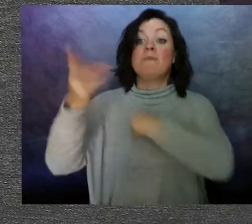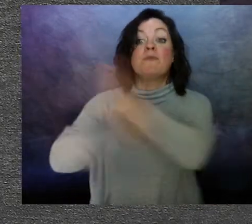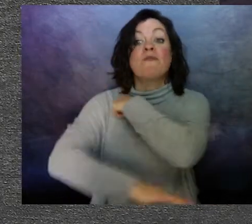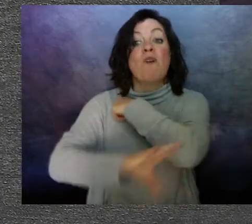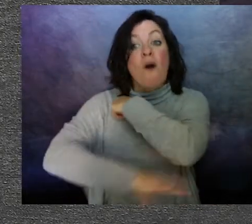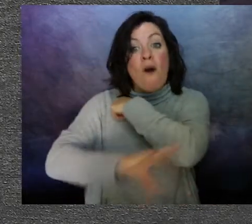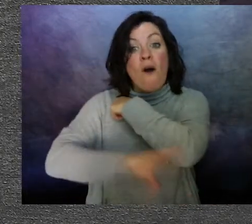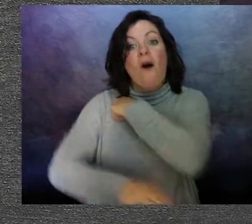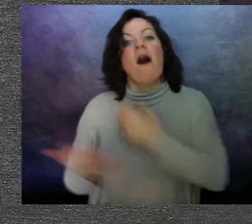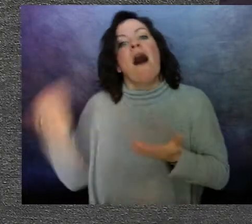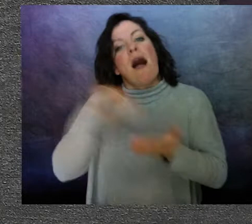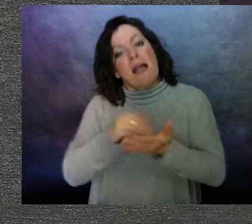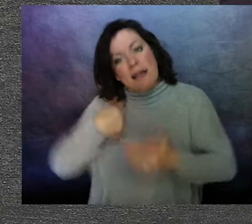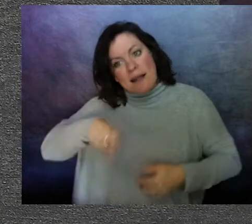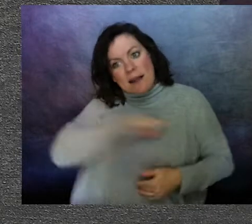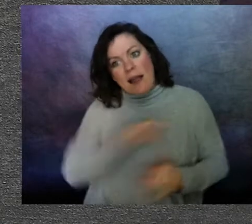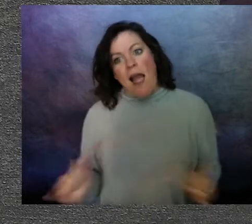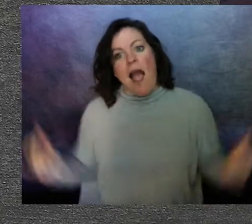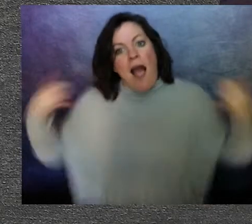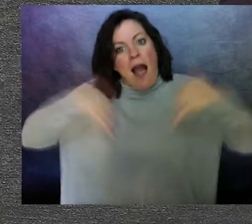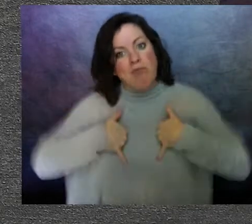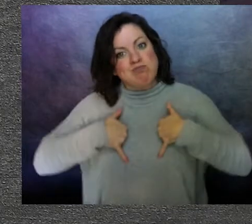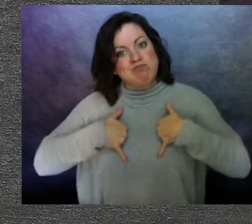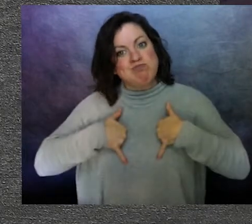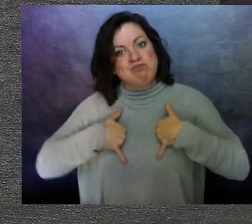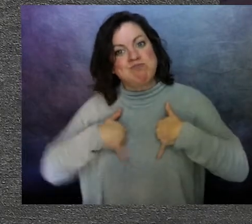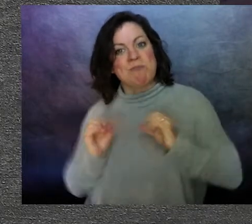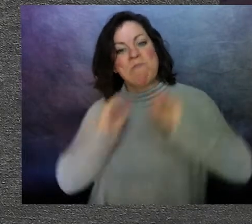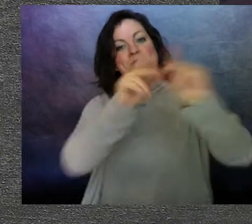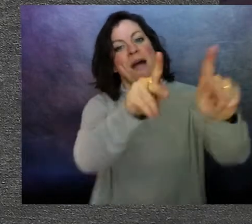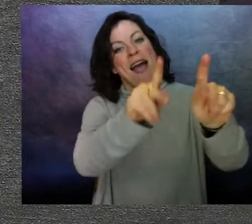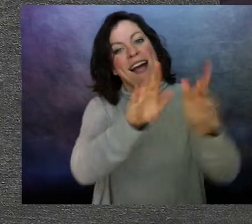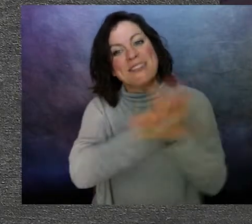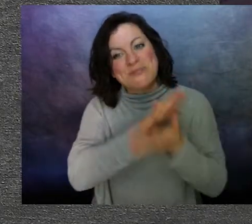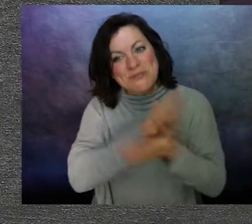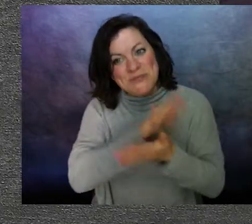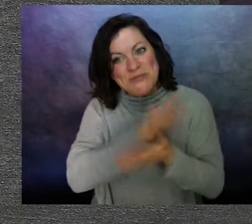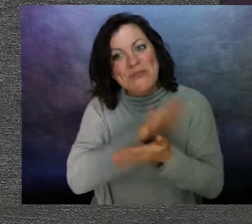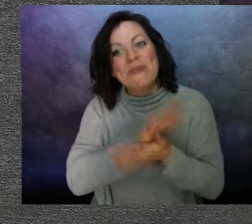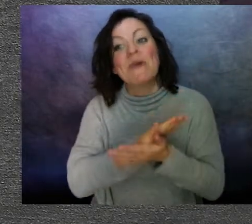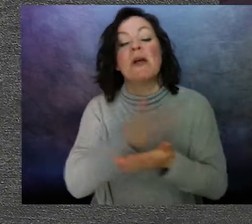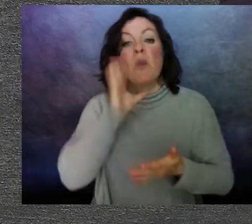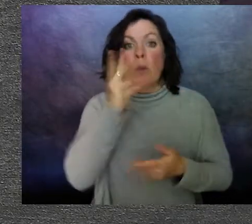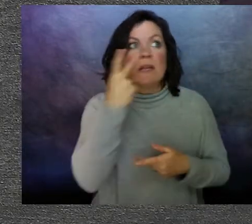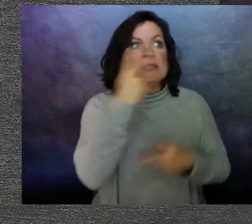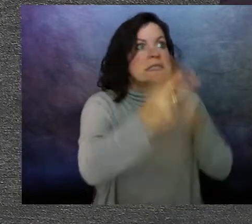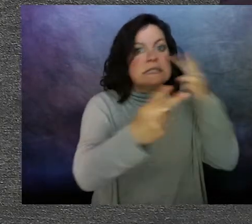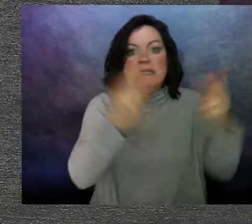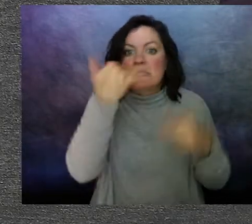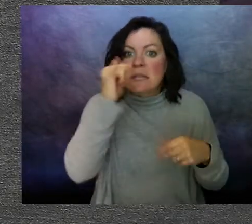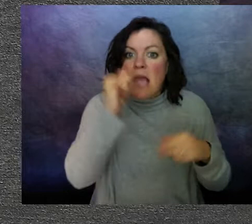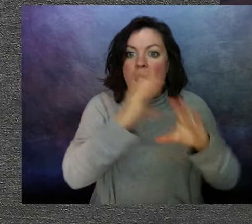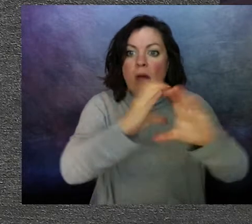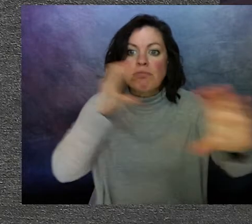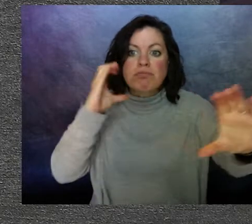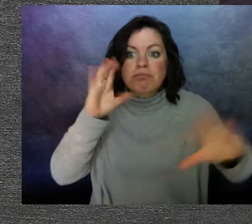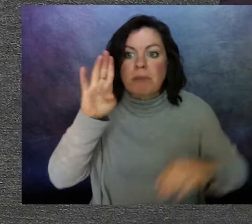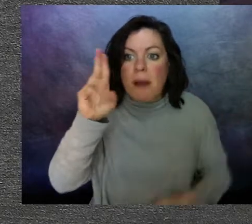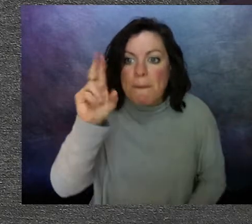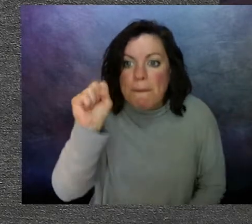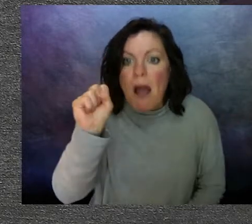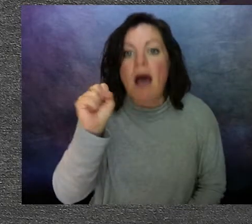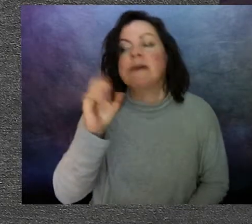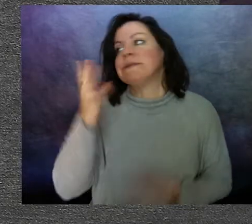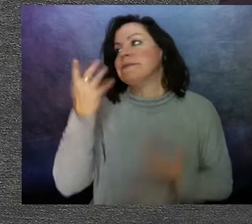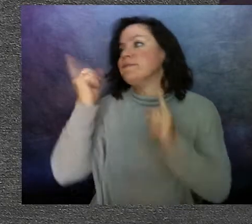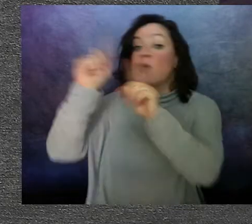go back to school, you'll see backpacks and you'll see school buses and you'll see people going apple picking